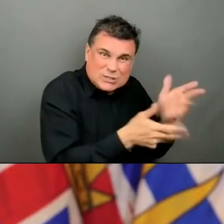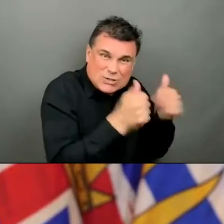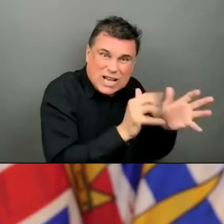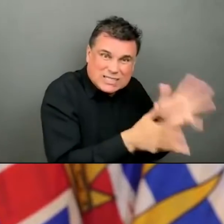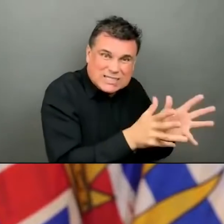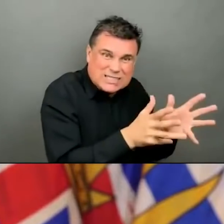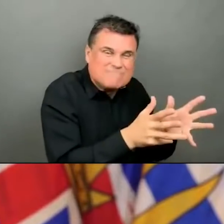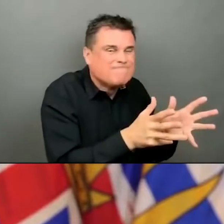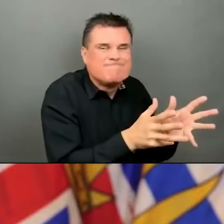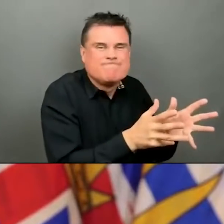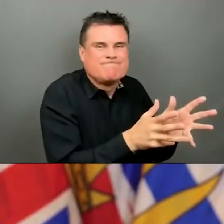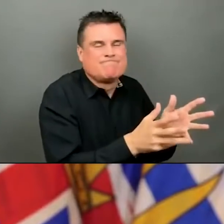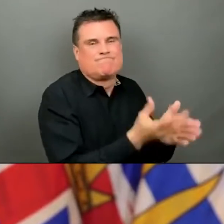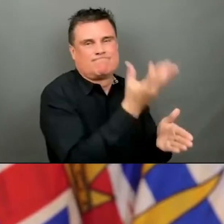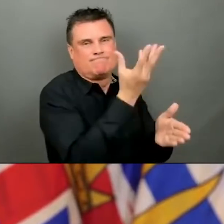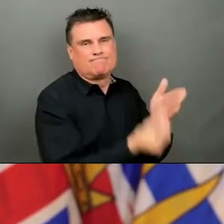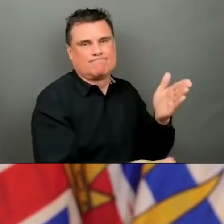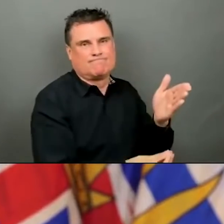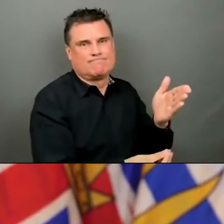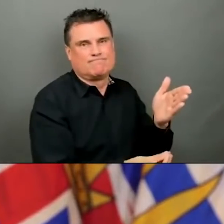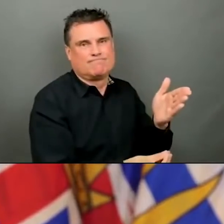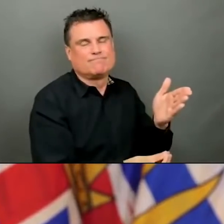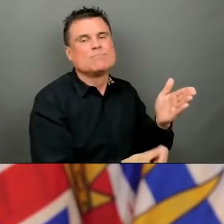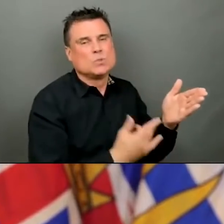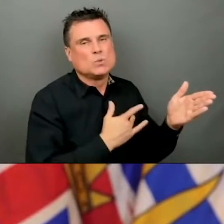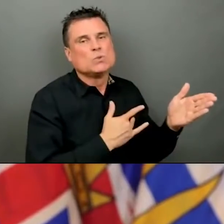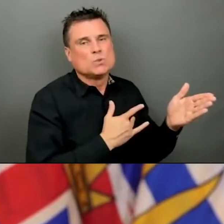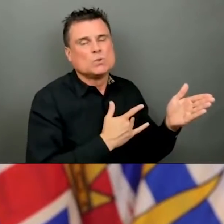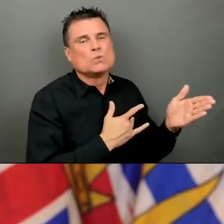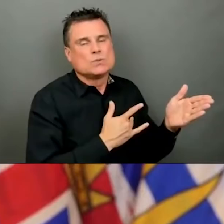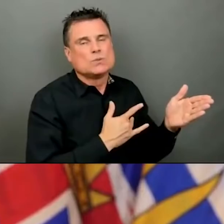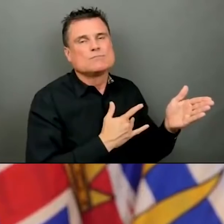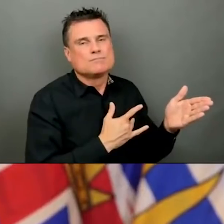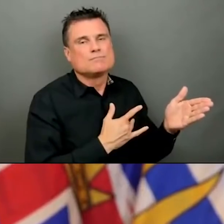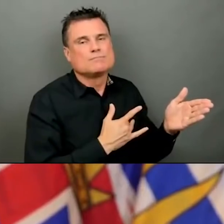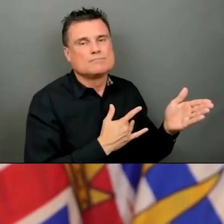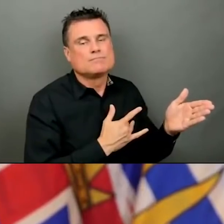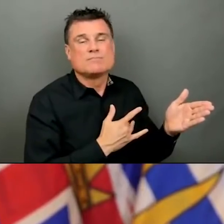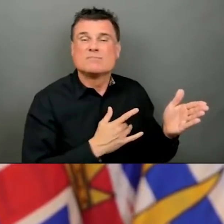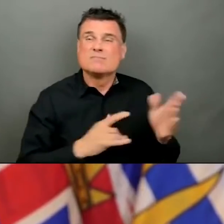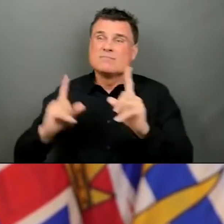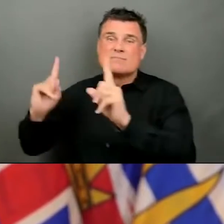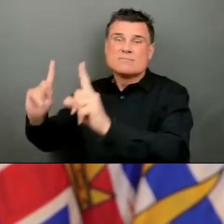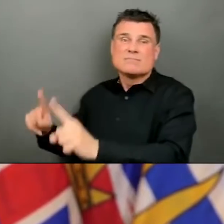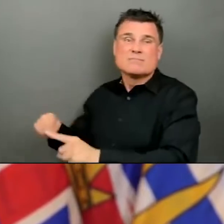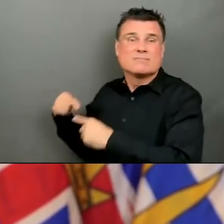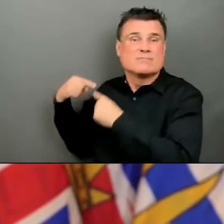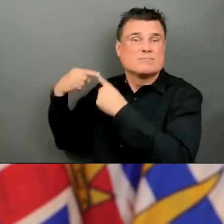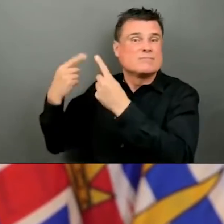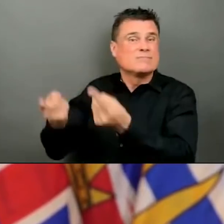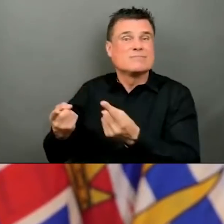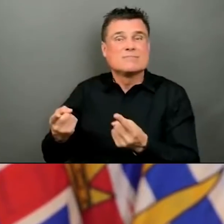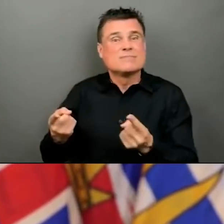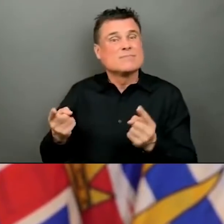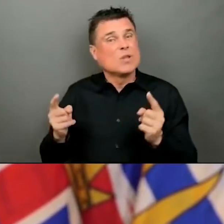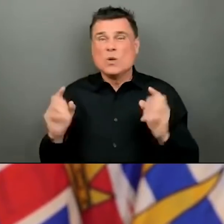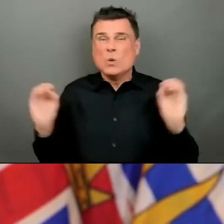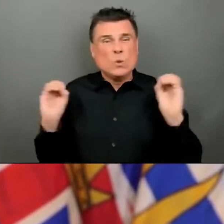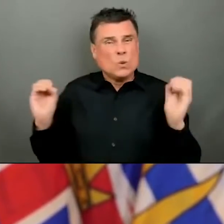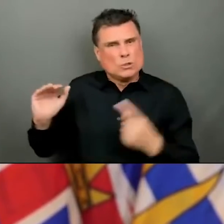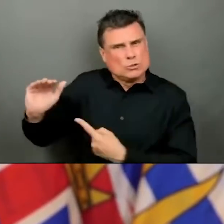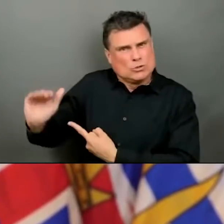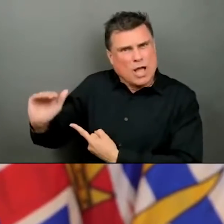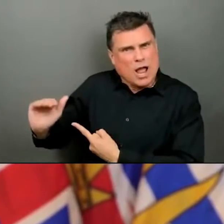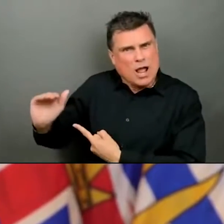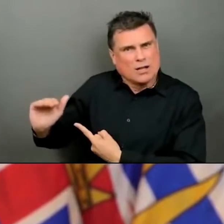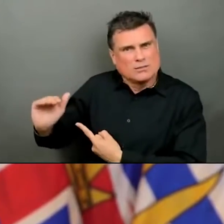who has died from COVID-19. And it reminds us of the vicious nature of this virus. And our thoughts